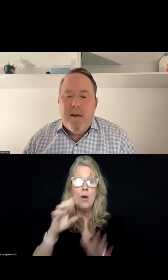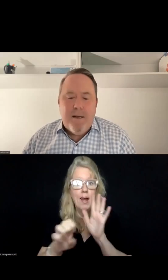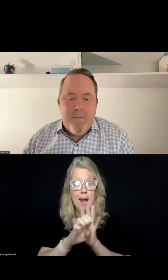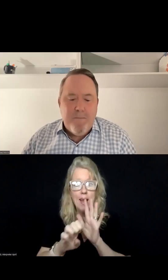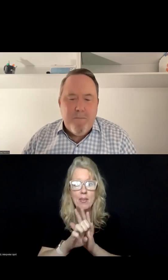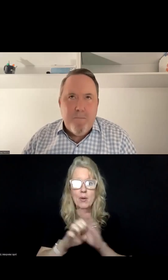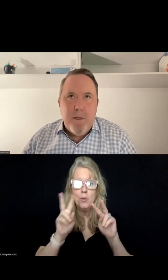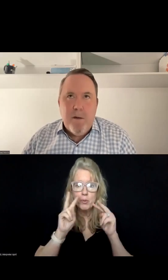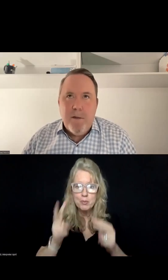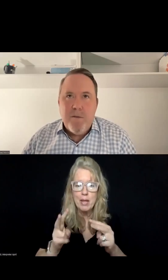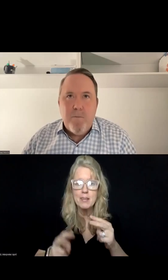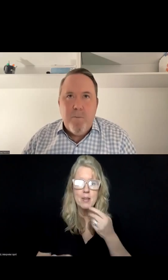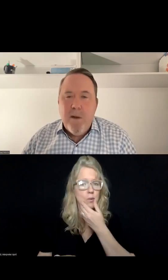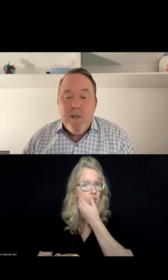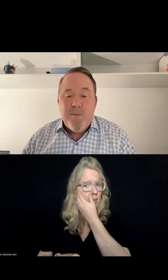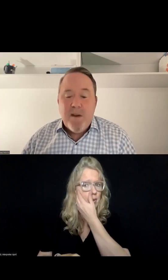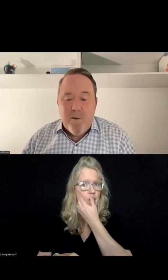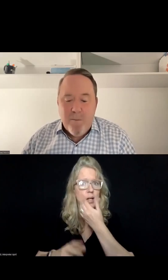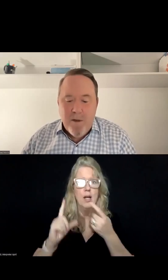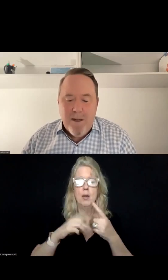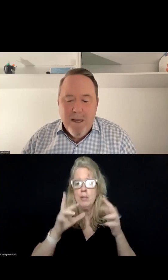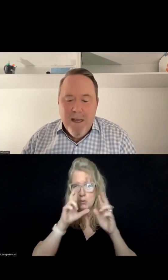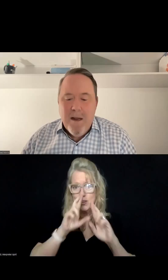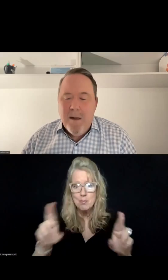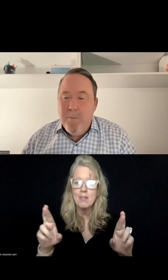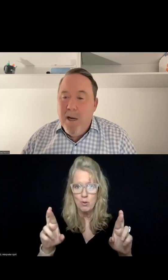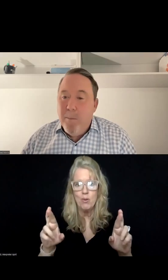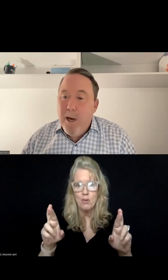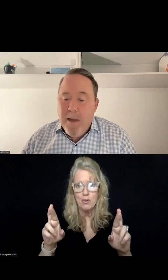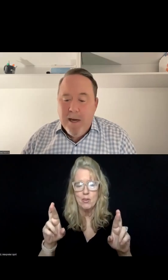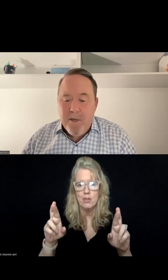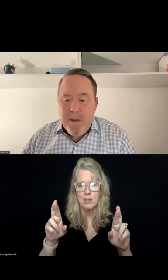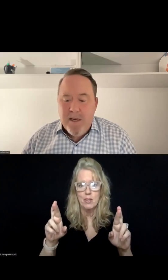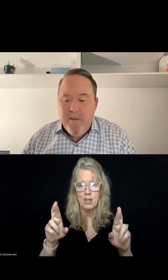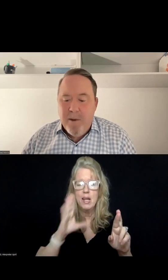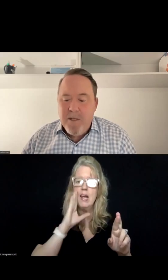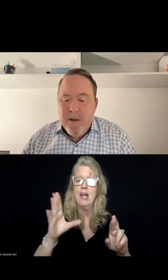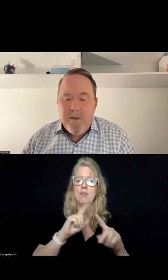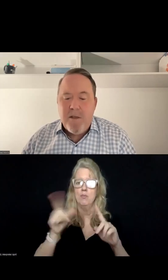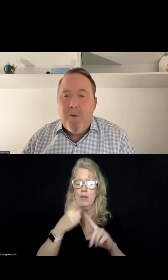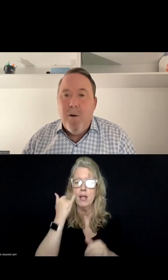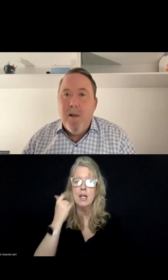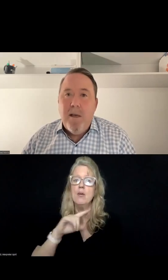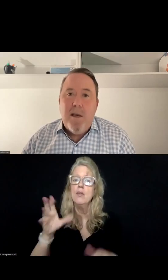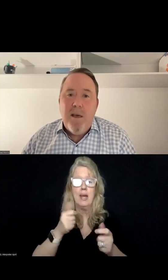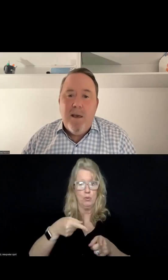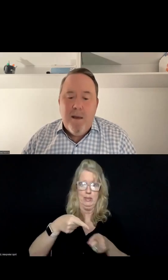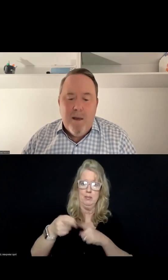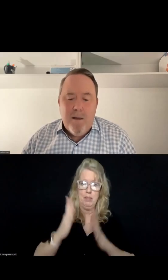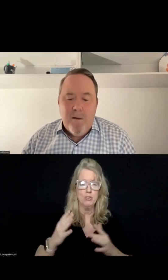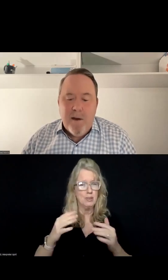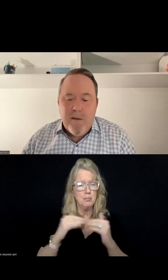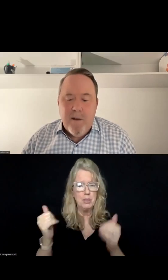perspective, just being respectful and a pragmatic perspective, peer specialists are really a